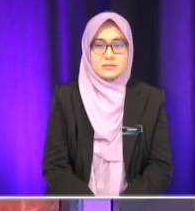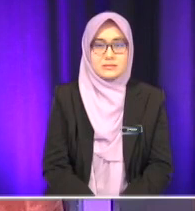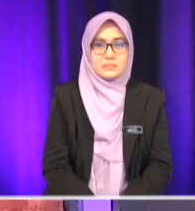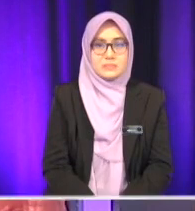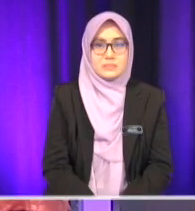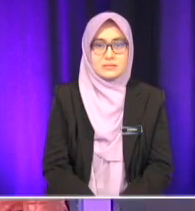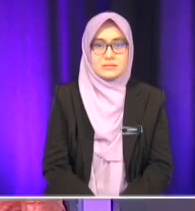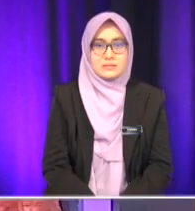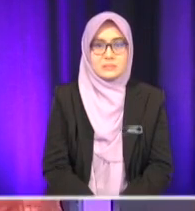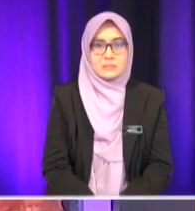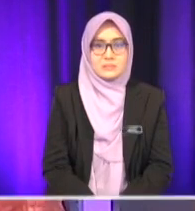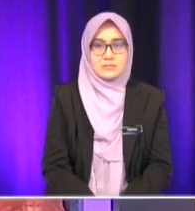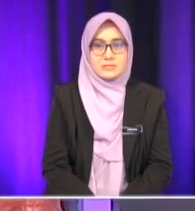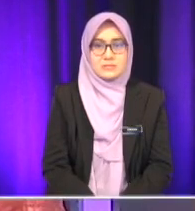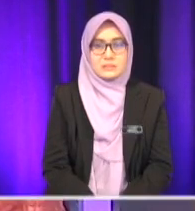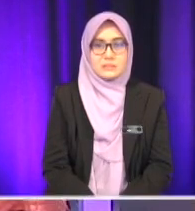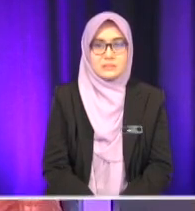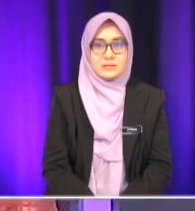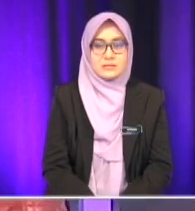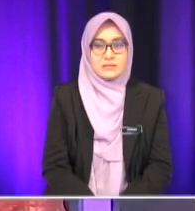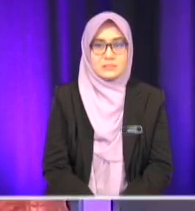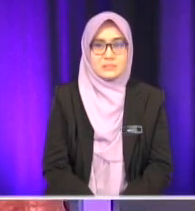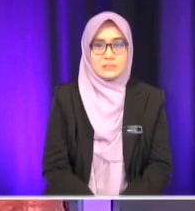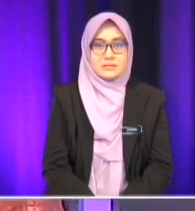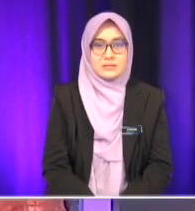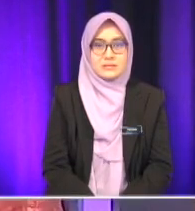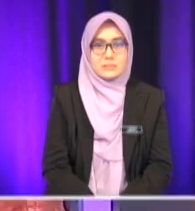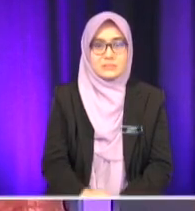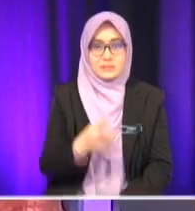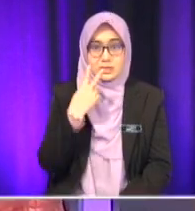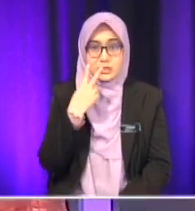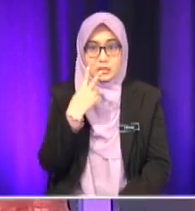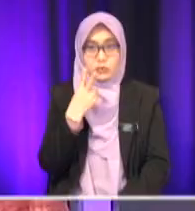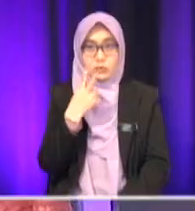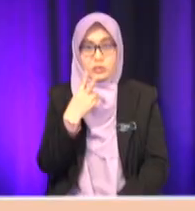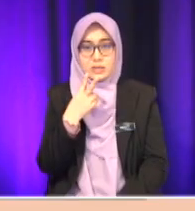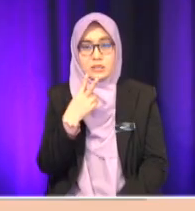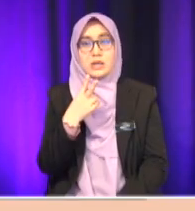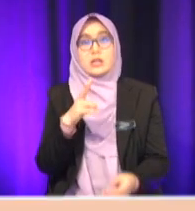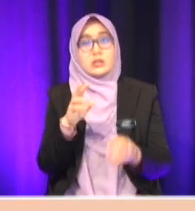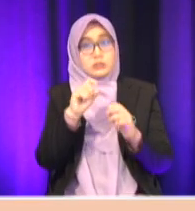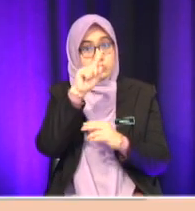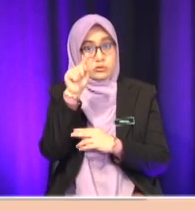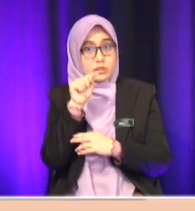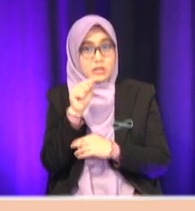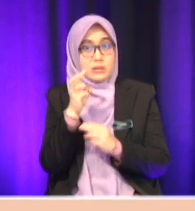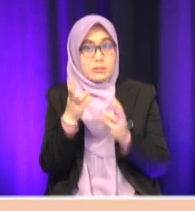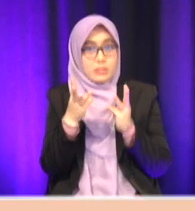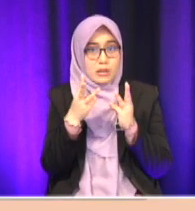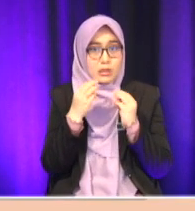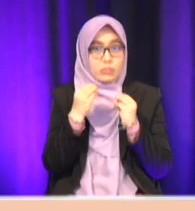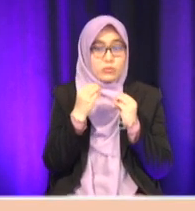here, to our horror, the facilitators made it compulsory for everyone to participate. So